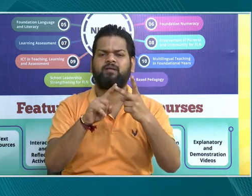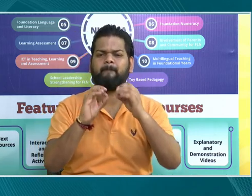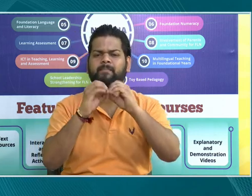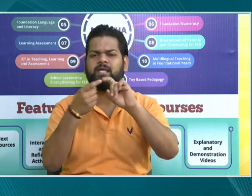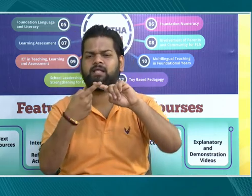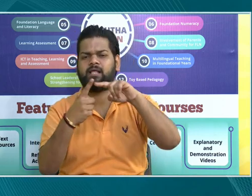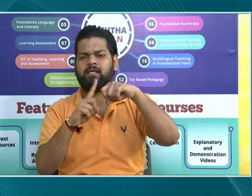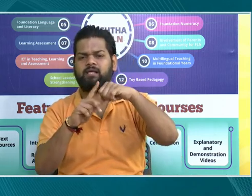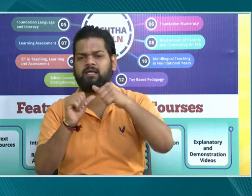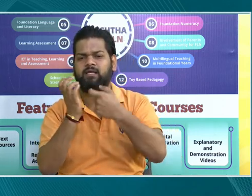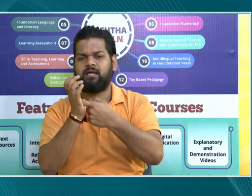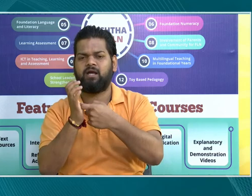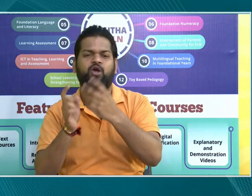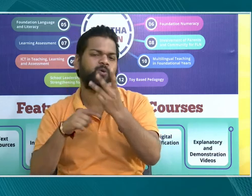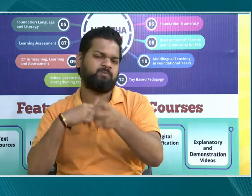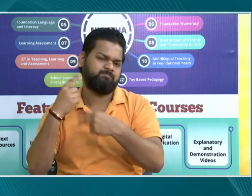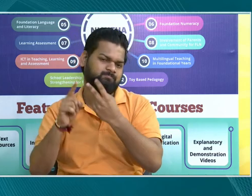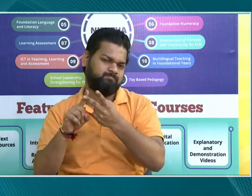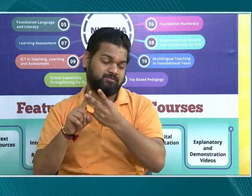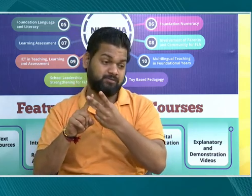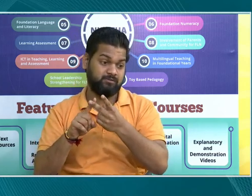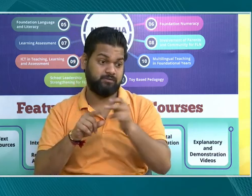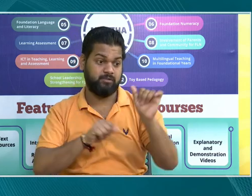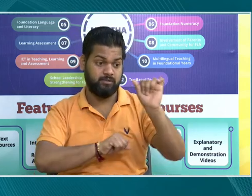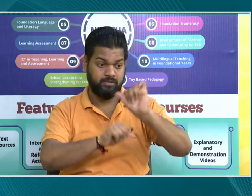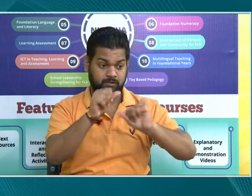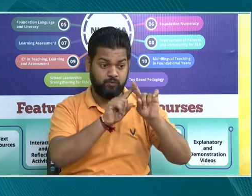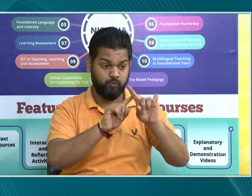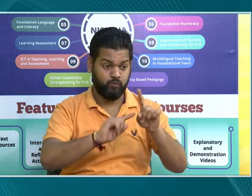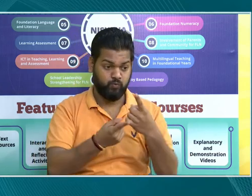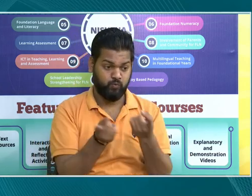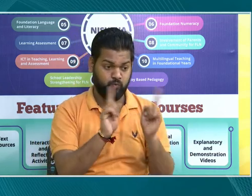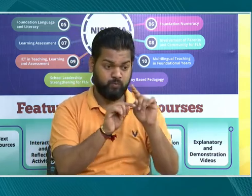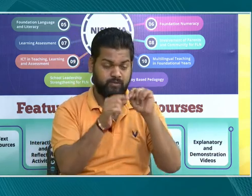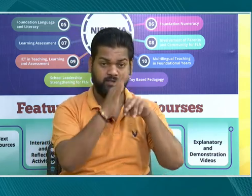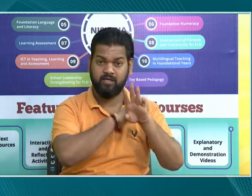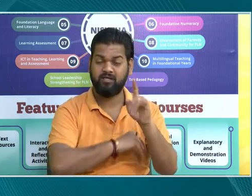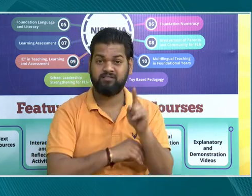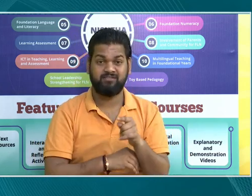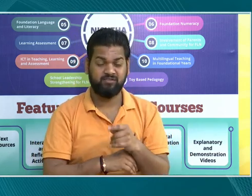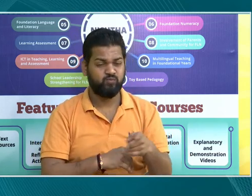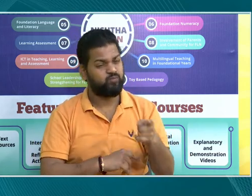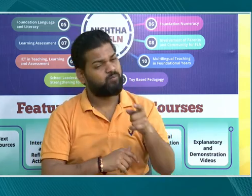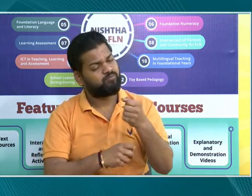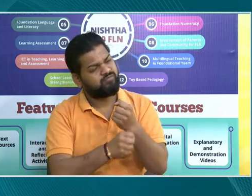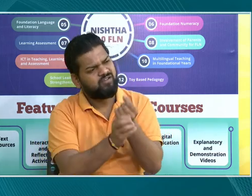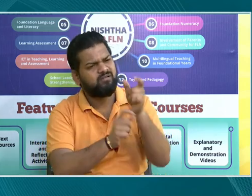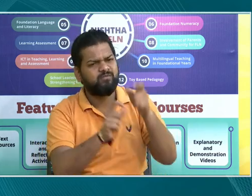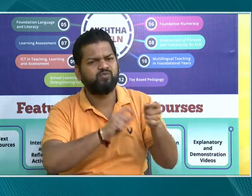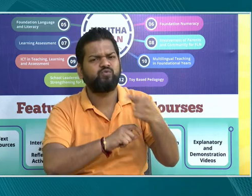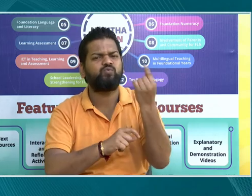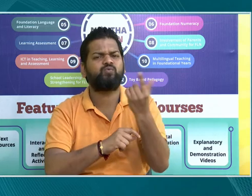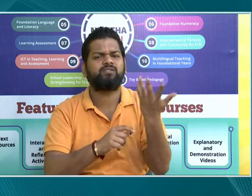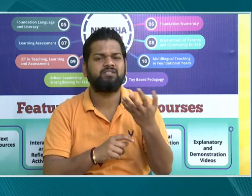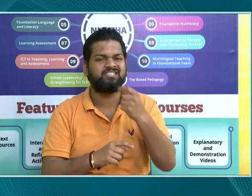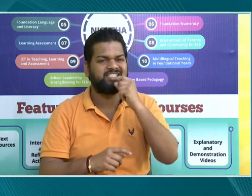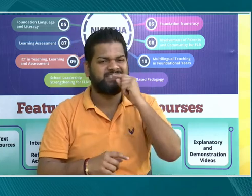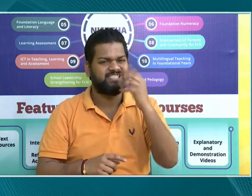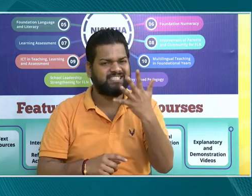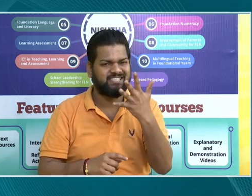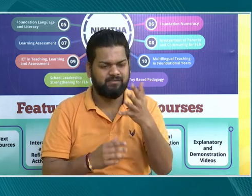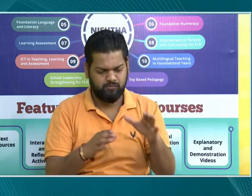use glass container in a laboratory. Let's try out mixing something and let's see if something